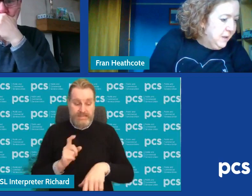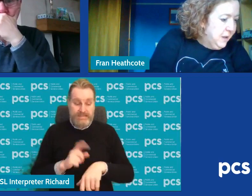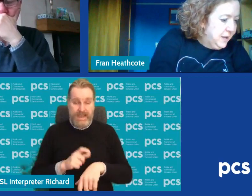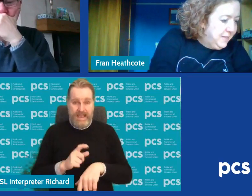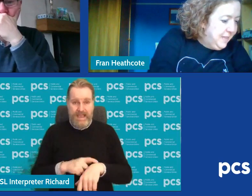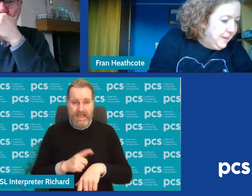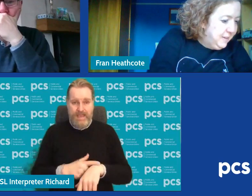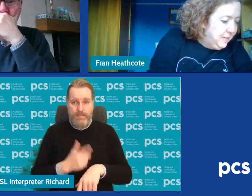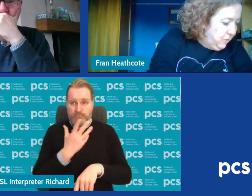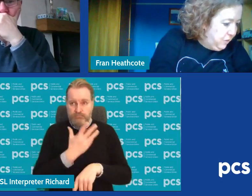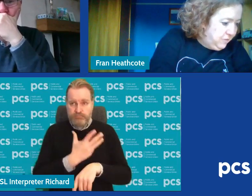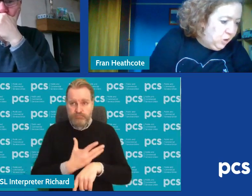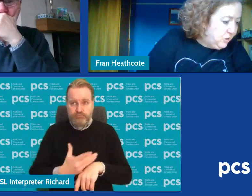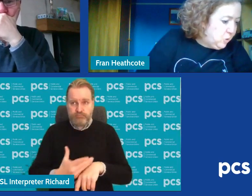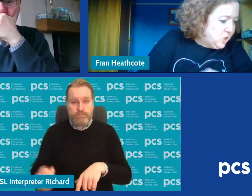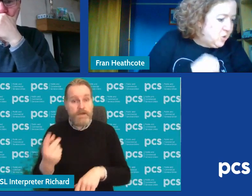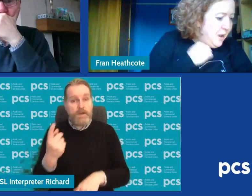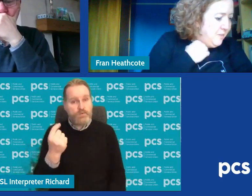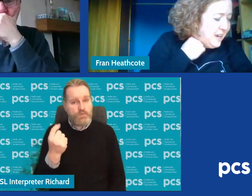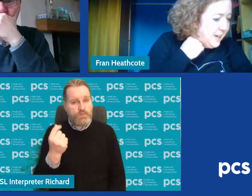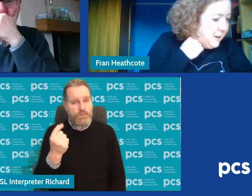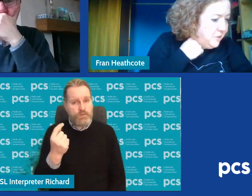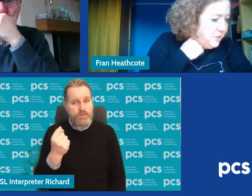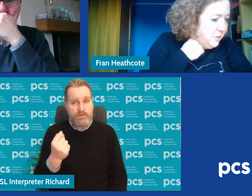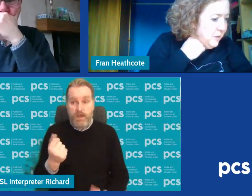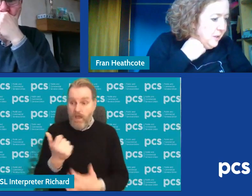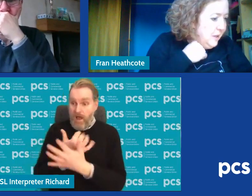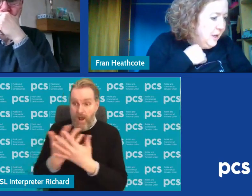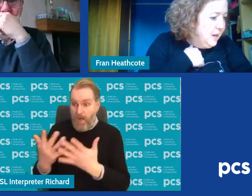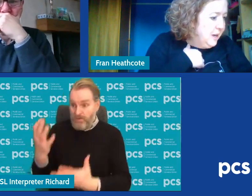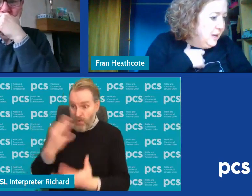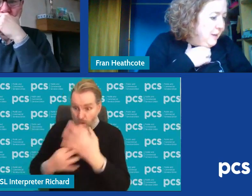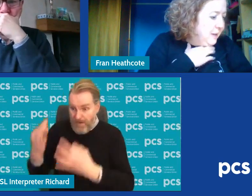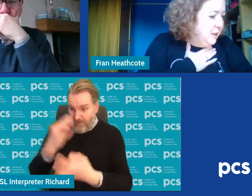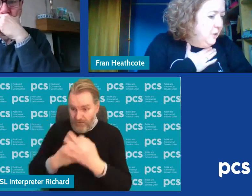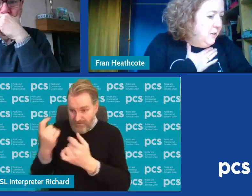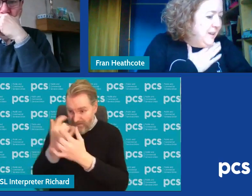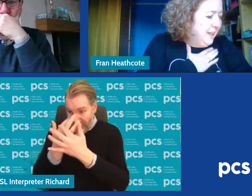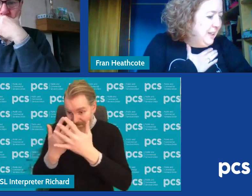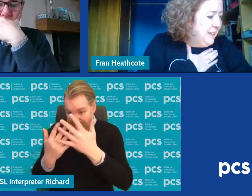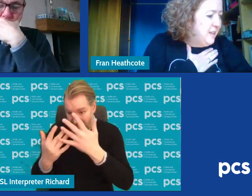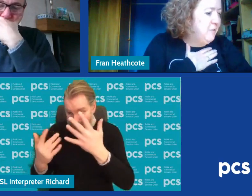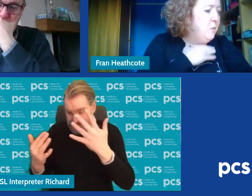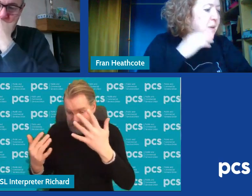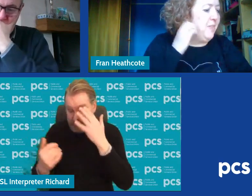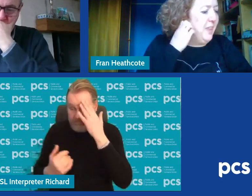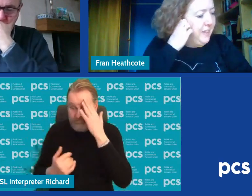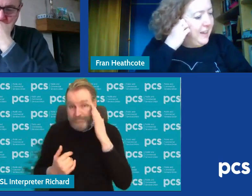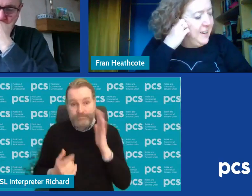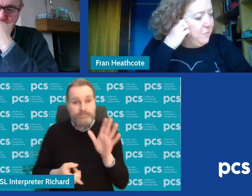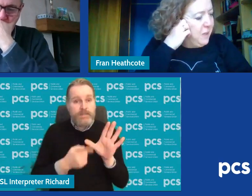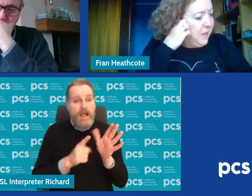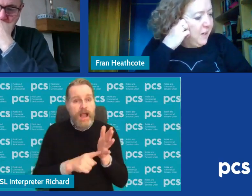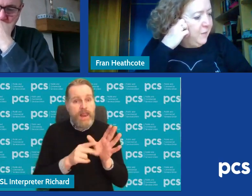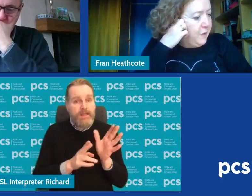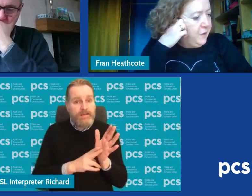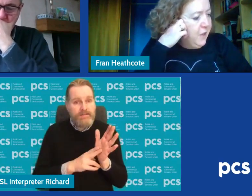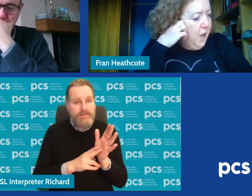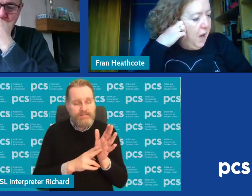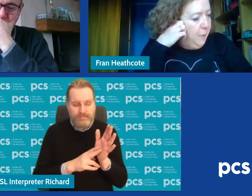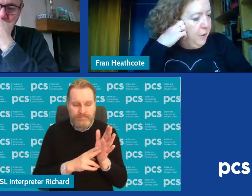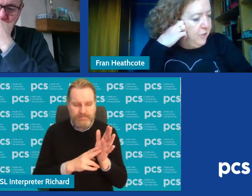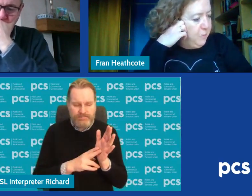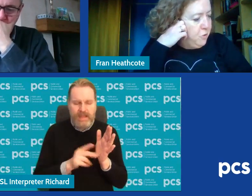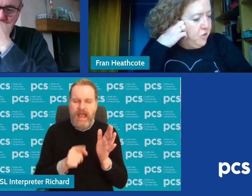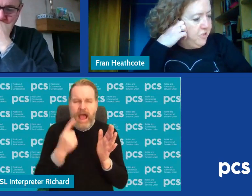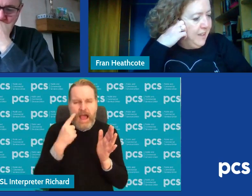time. I think that there's lots of questions we haven't yet come to, including Alan Clitheroe, but I think that has been covered.